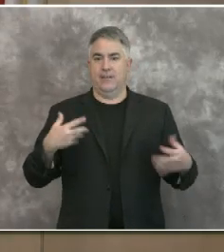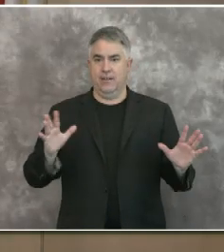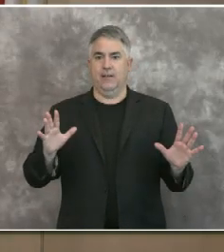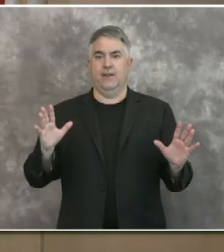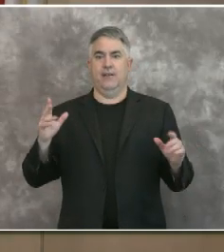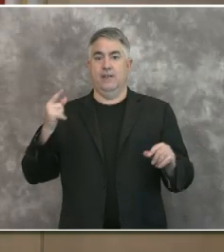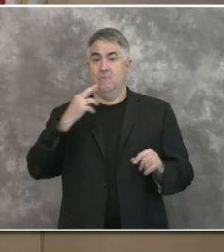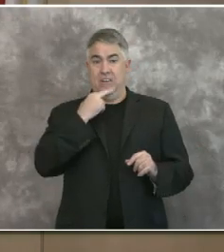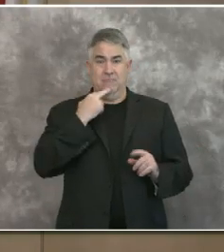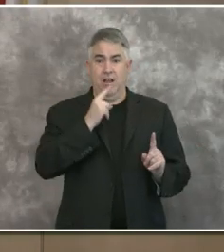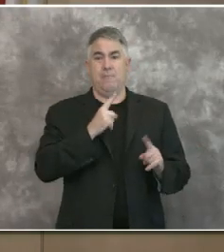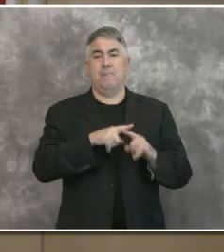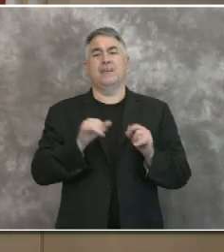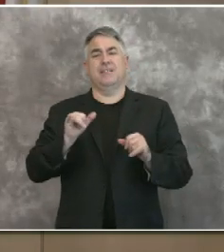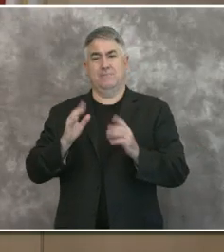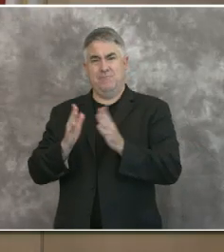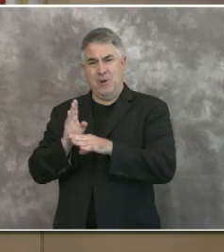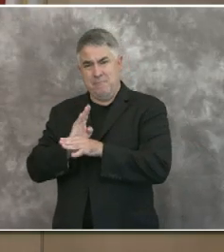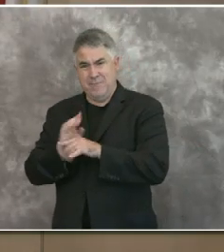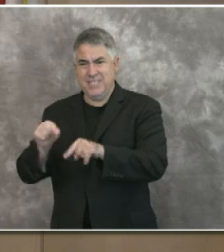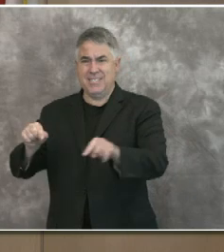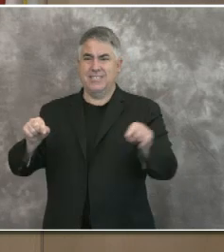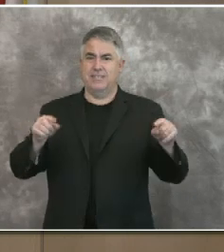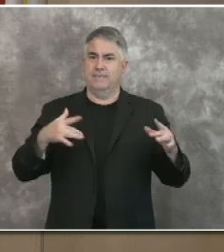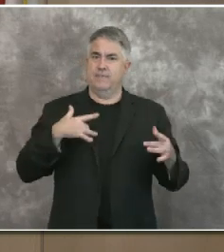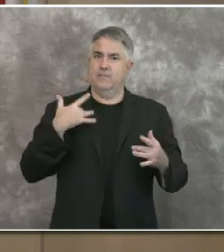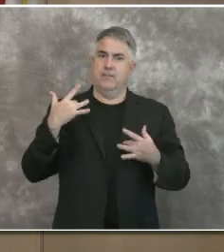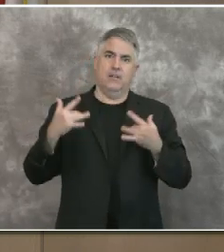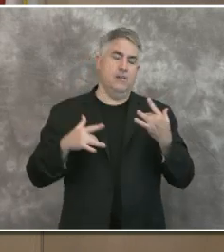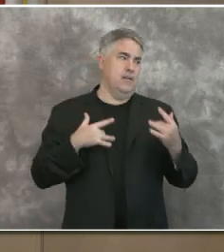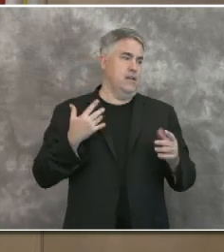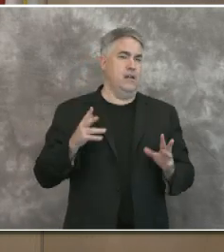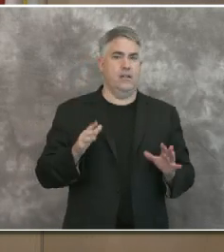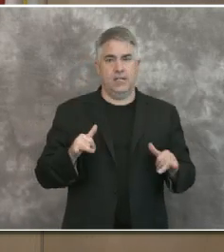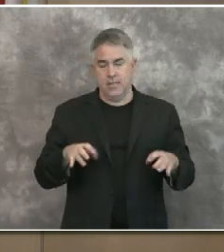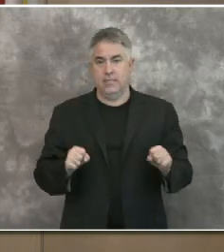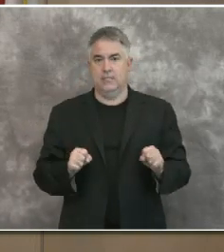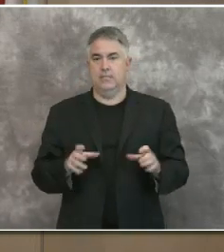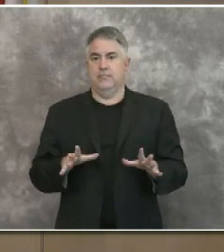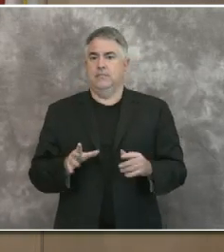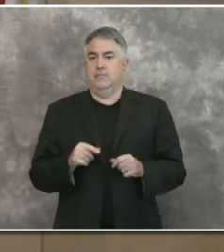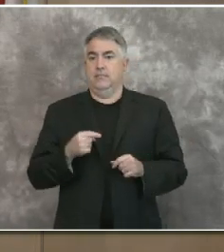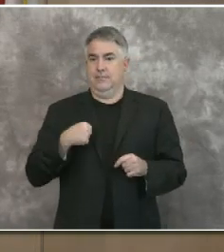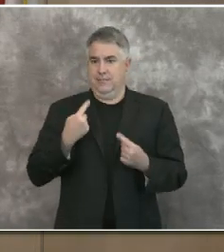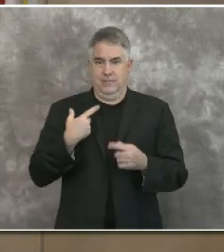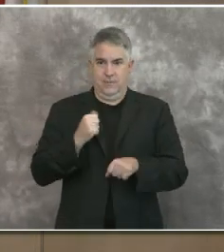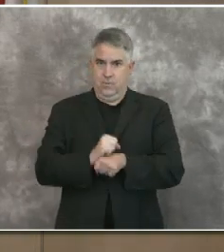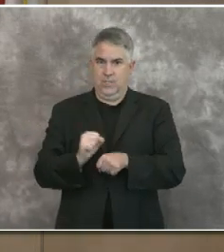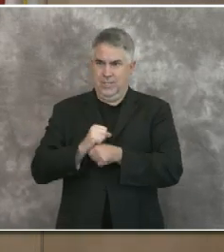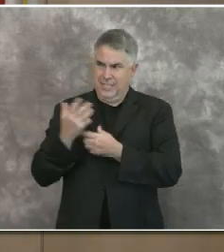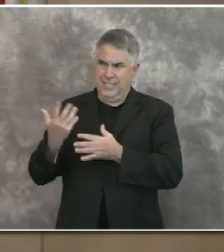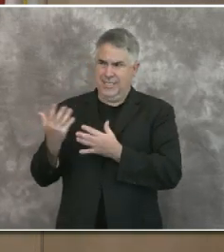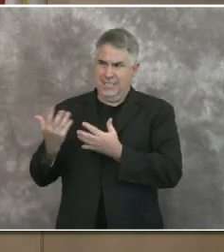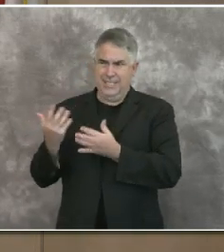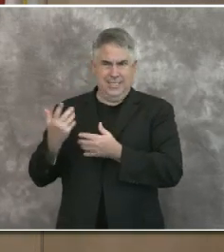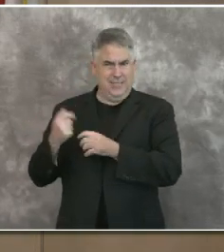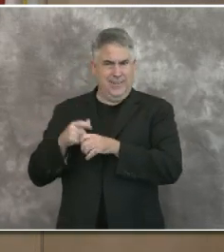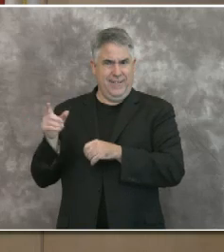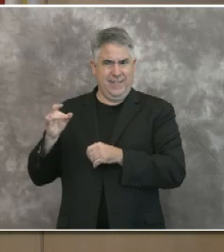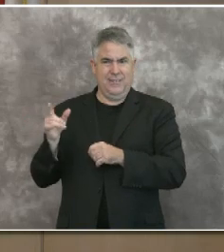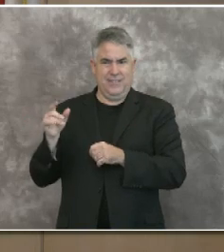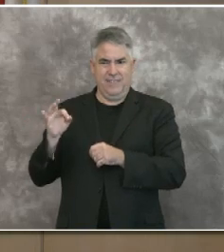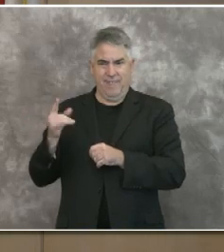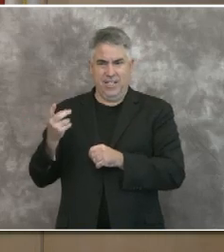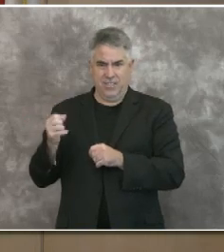small businesses are extremely ecstatic today. We've been working, as Supervisor Fletcher said, we've been working